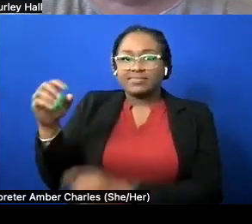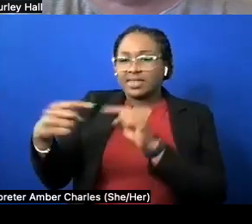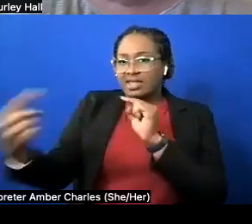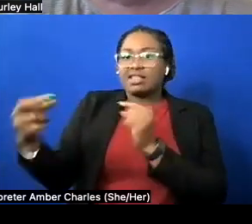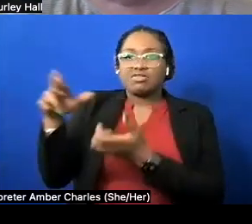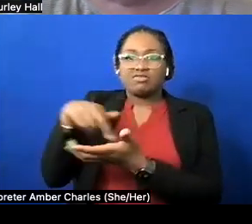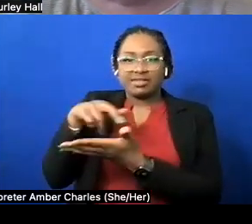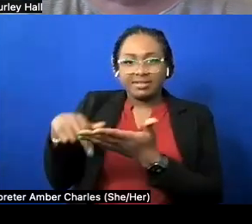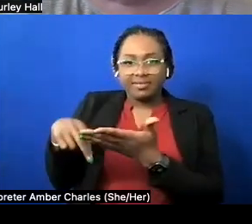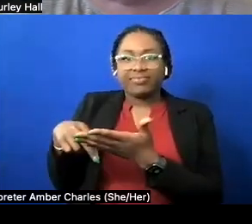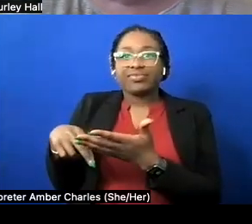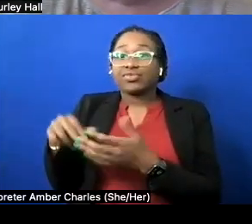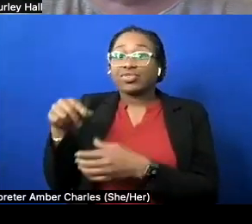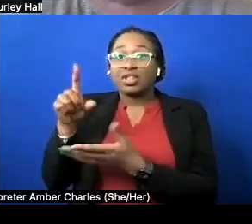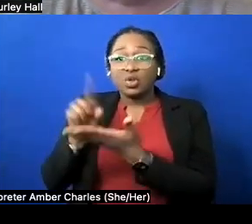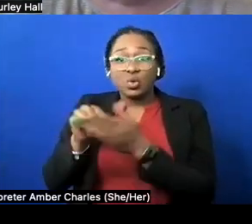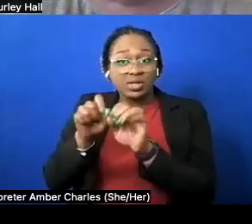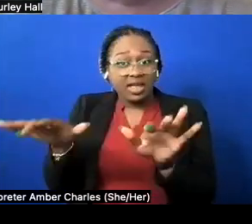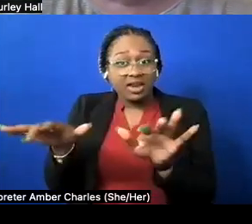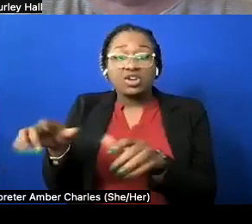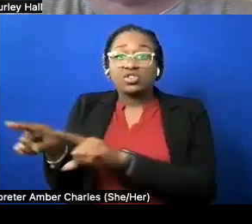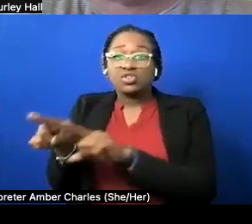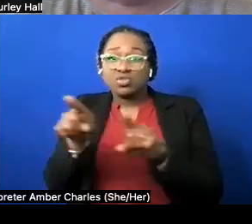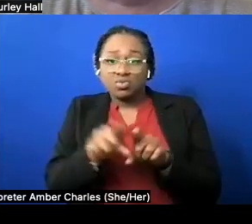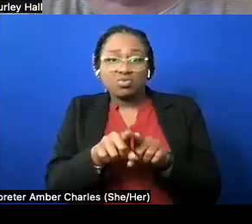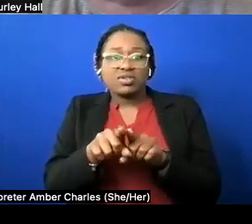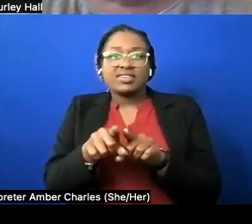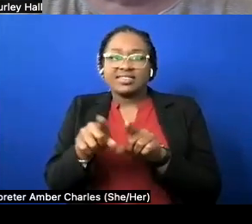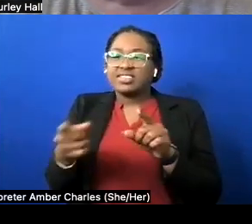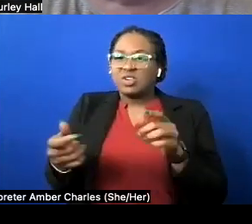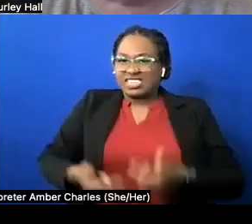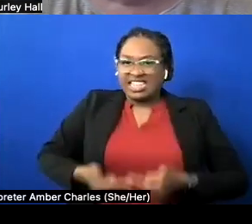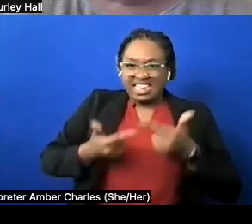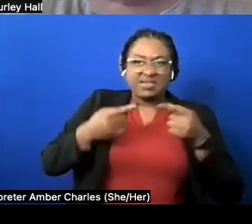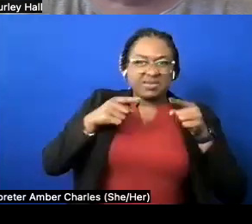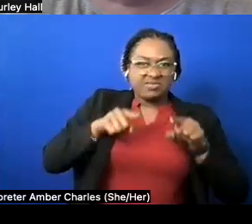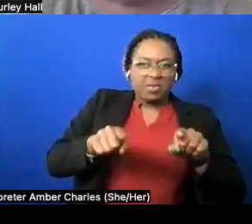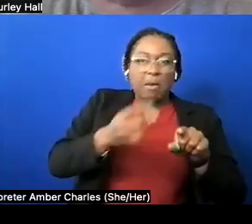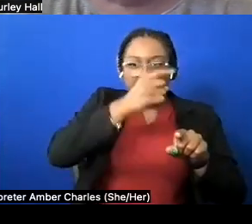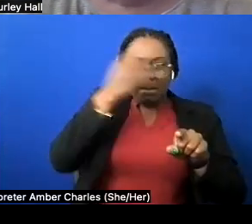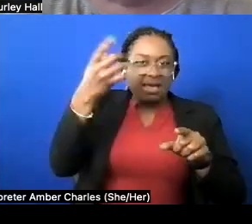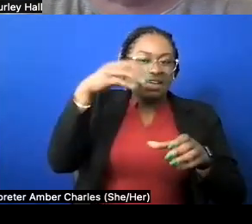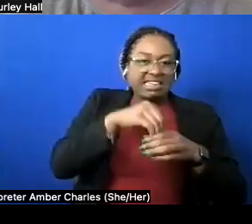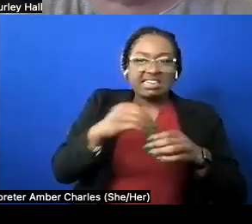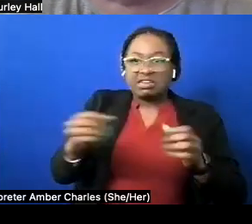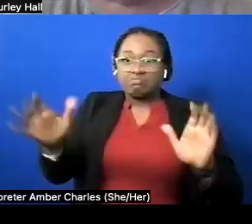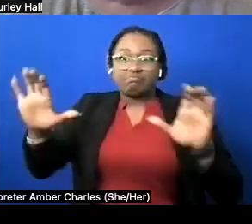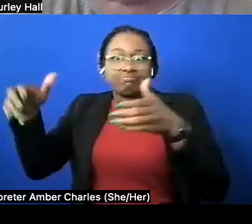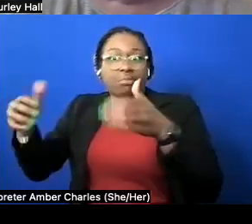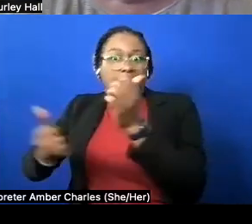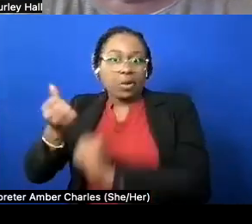in majority white spaces and amplifies the voices of other anti-racism activists. Sharon is also